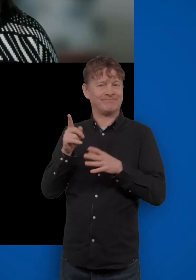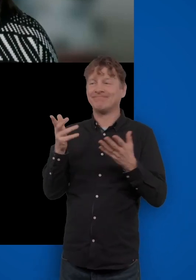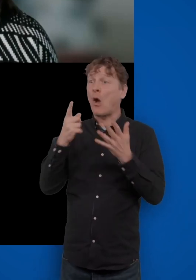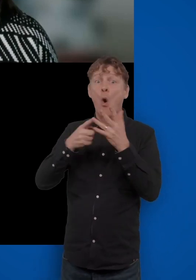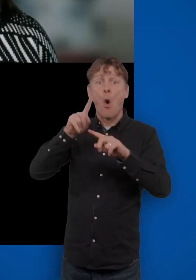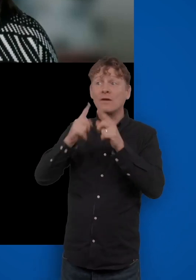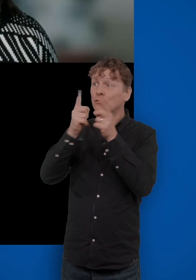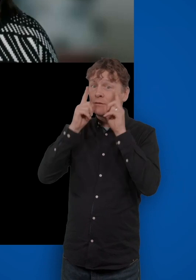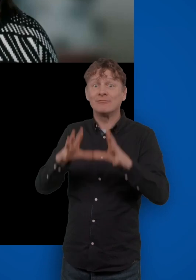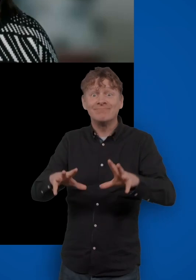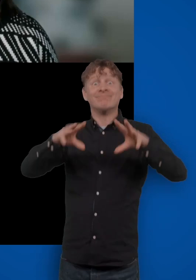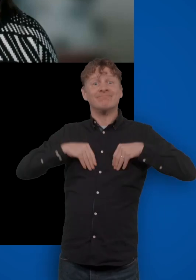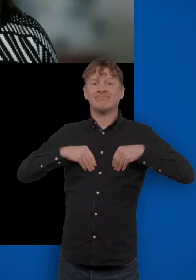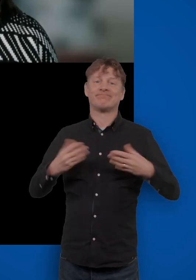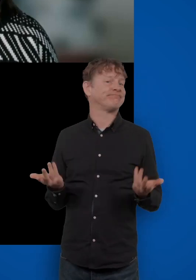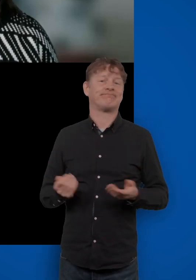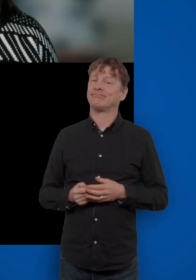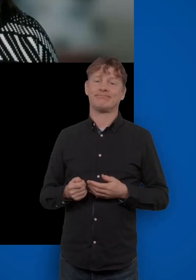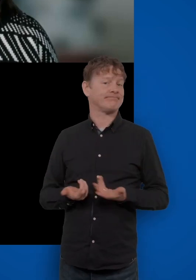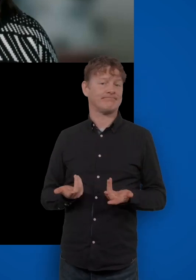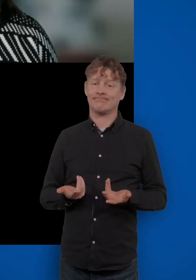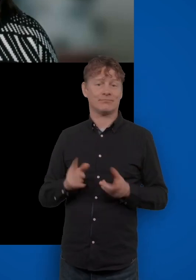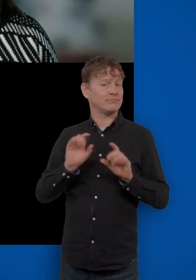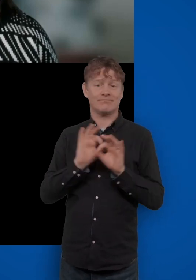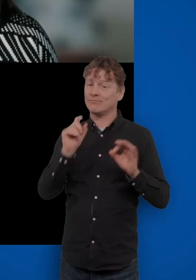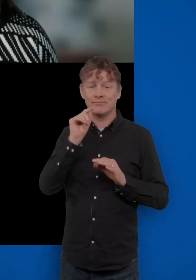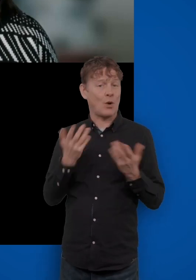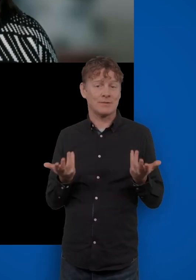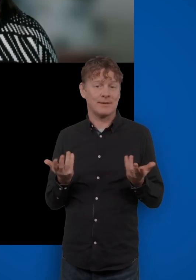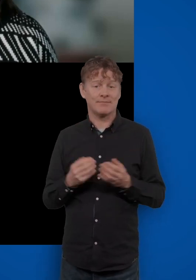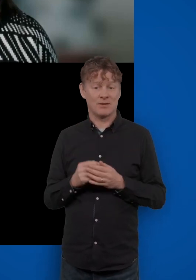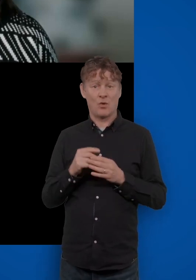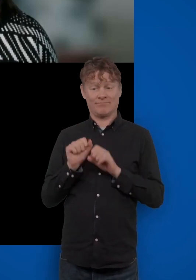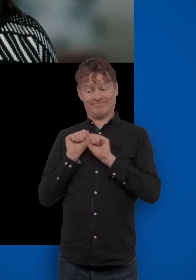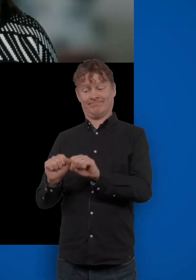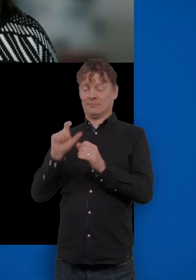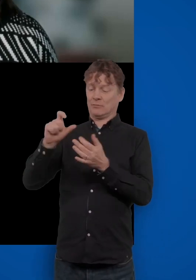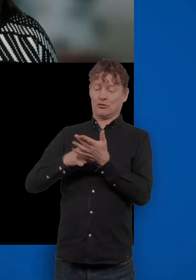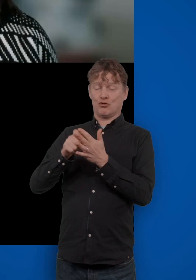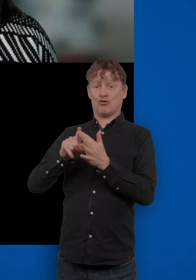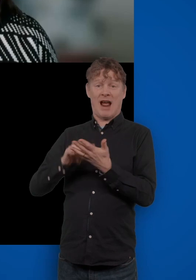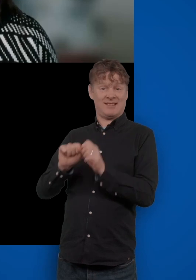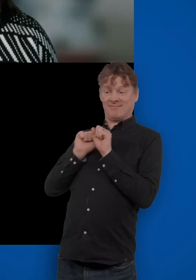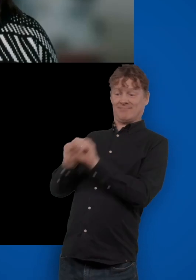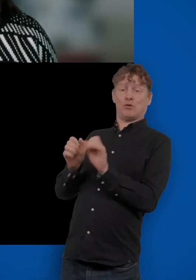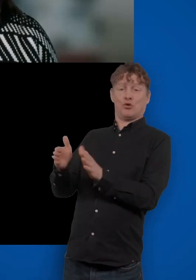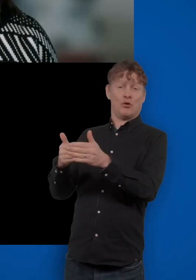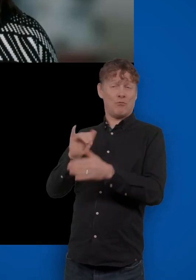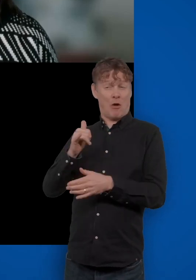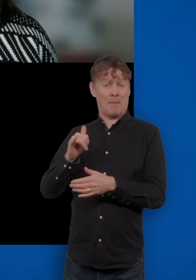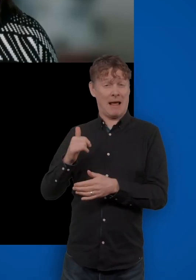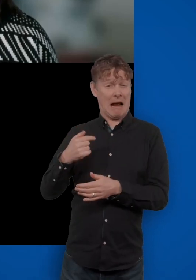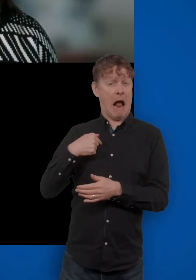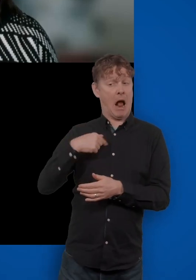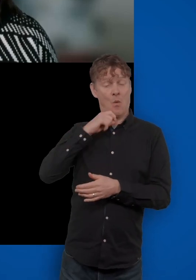it in Oxford hasn't been possible. So it belongs to CREDS, and I will probably take it with me